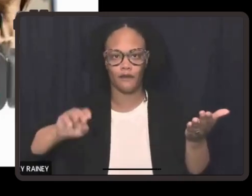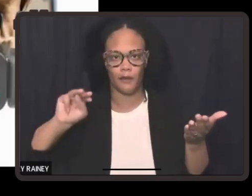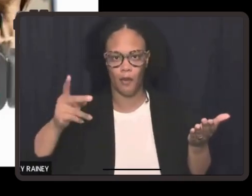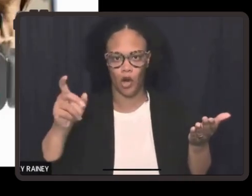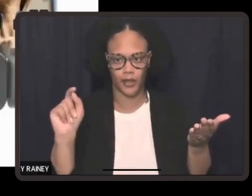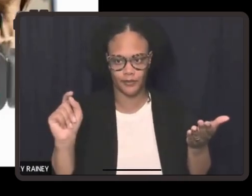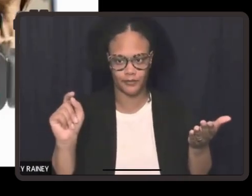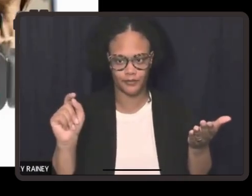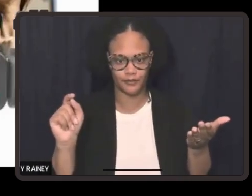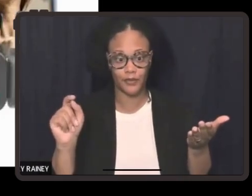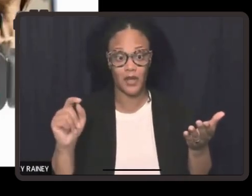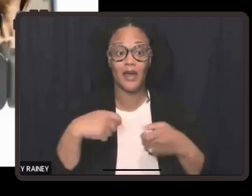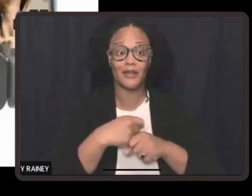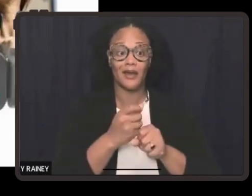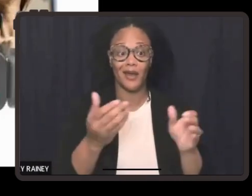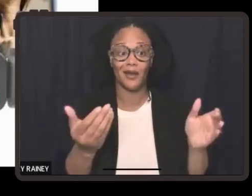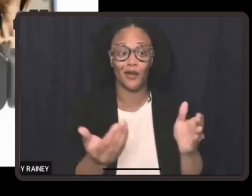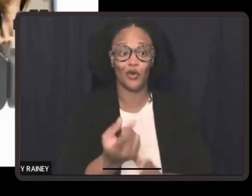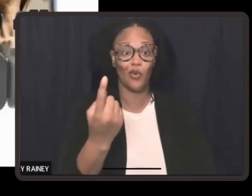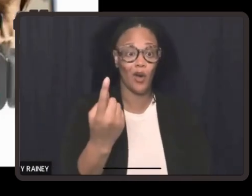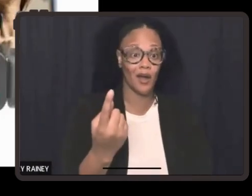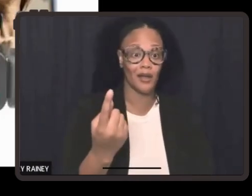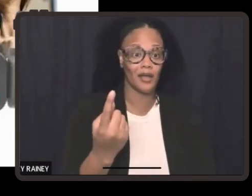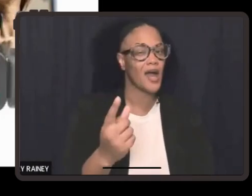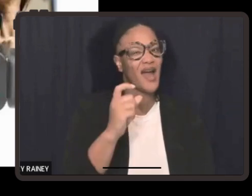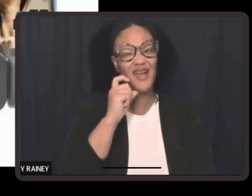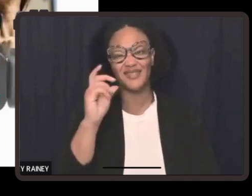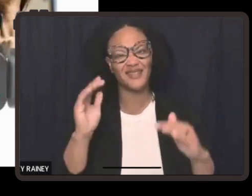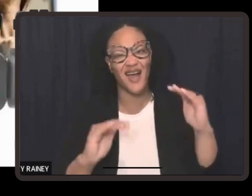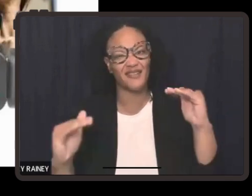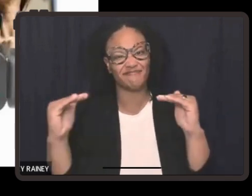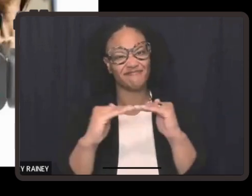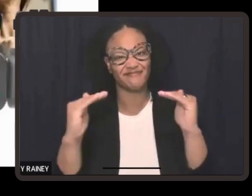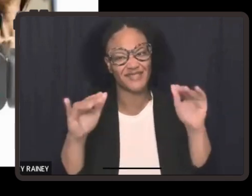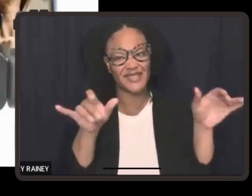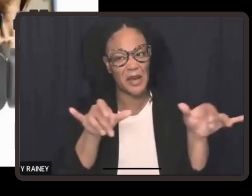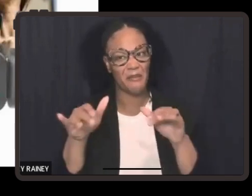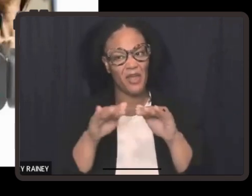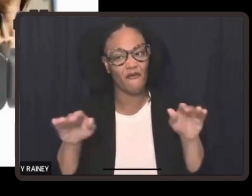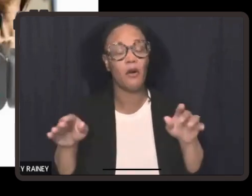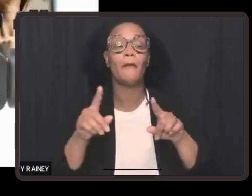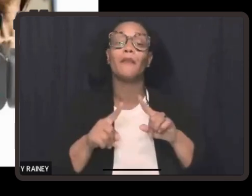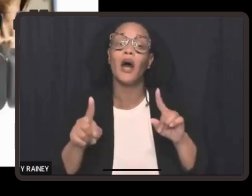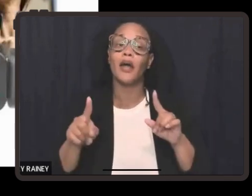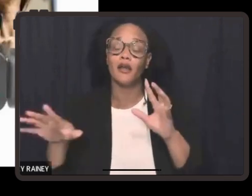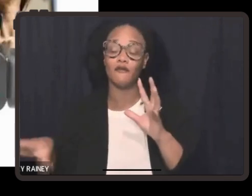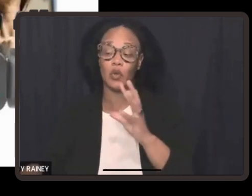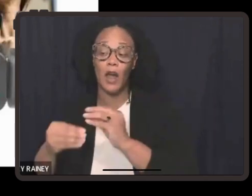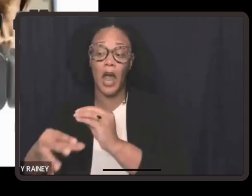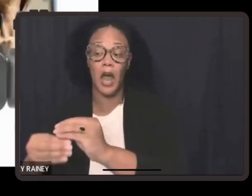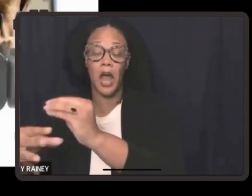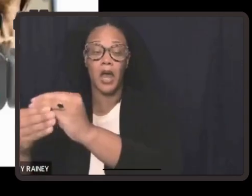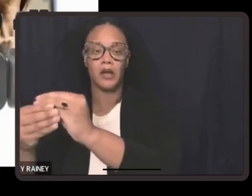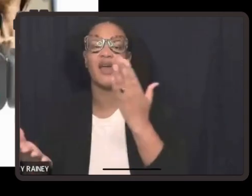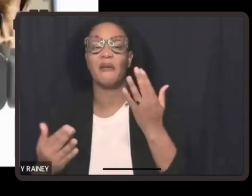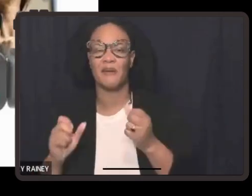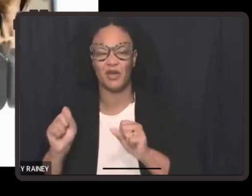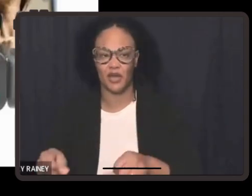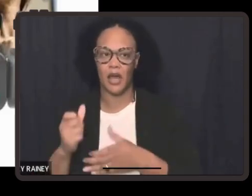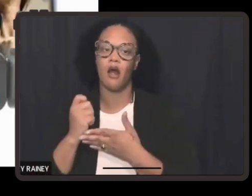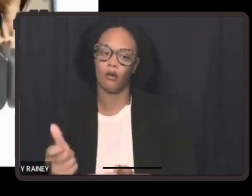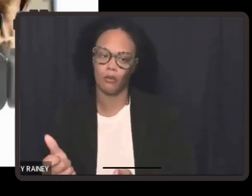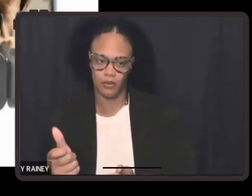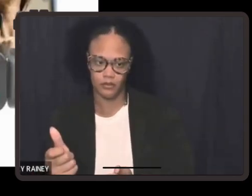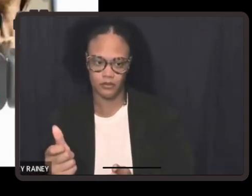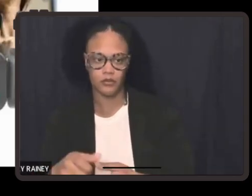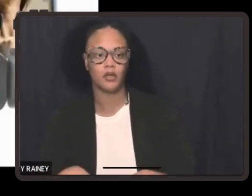as cisapride, but I think it probably can work well maybe with others. So we were talking about this and maybe having drugs that